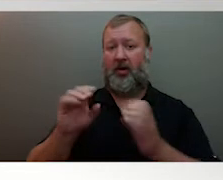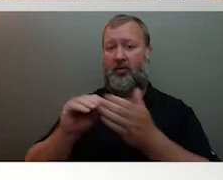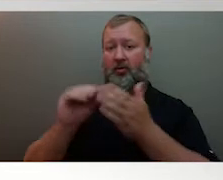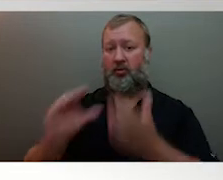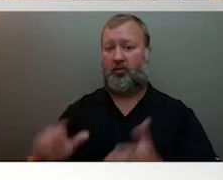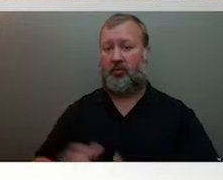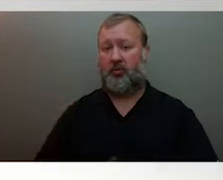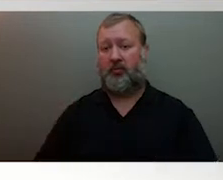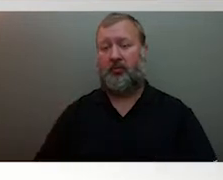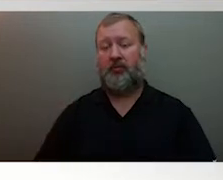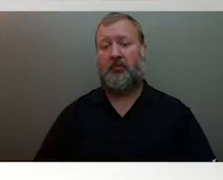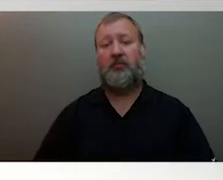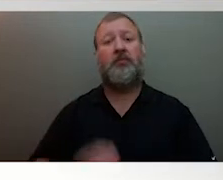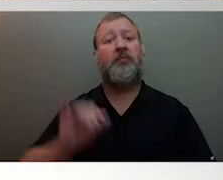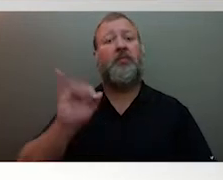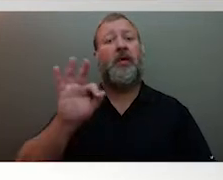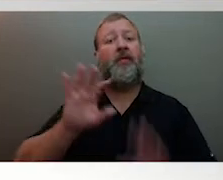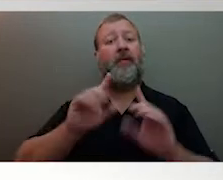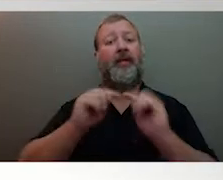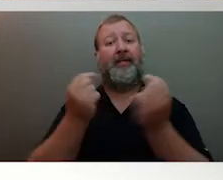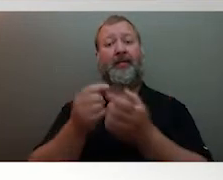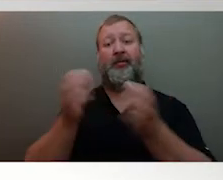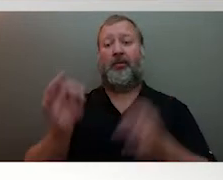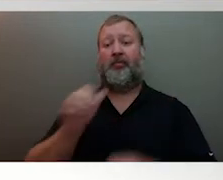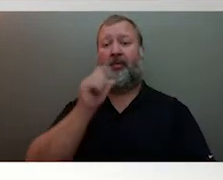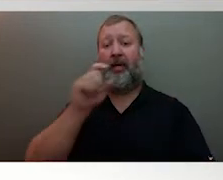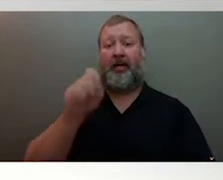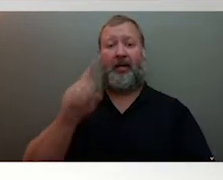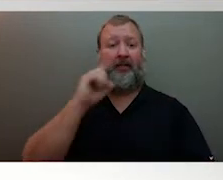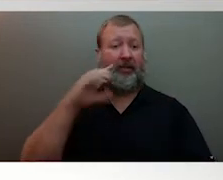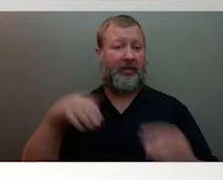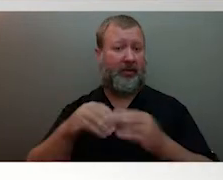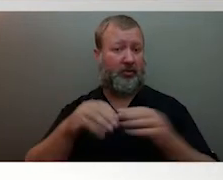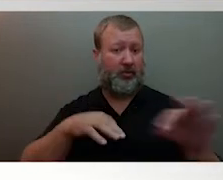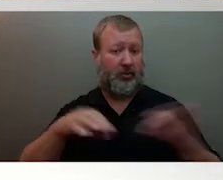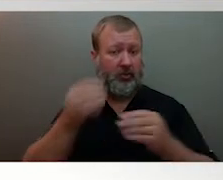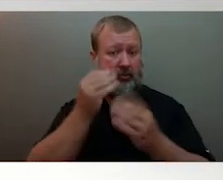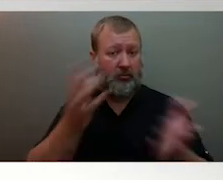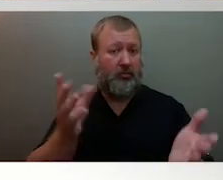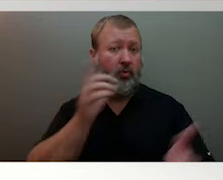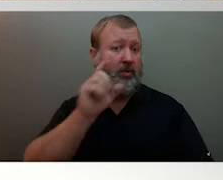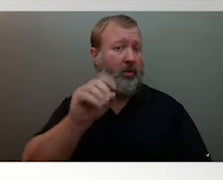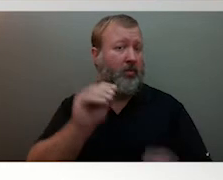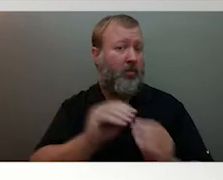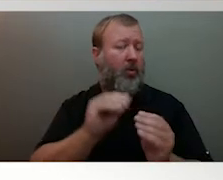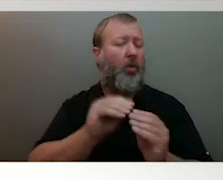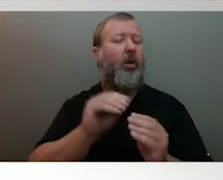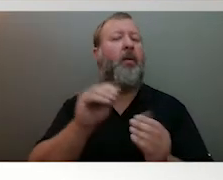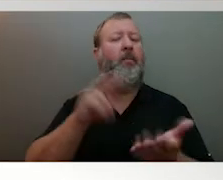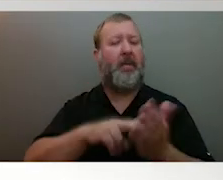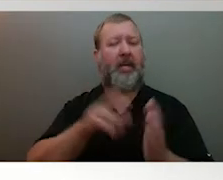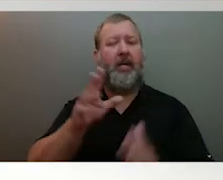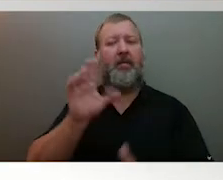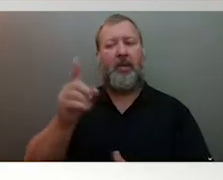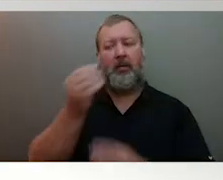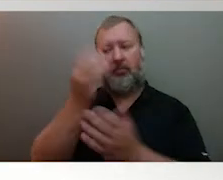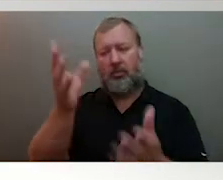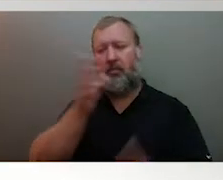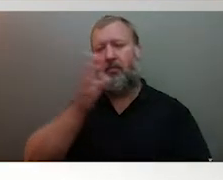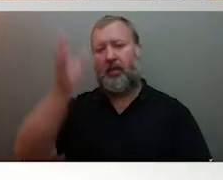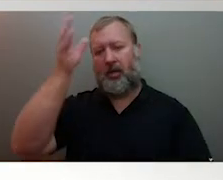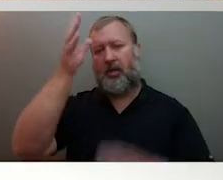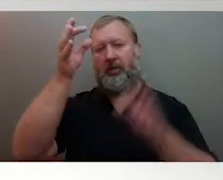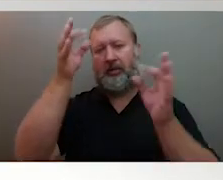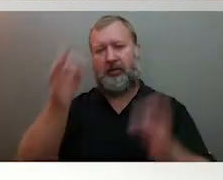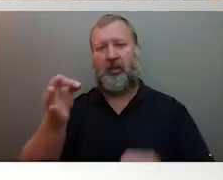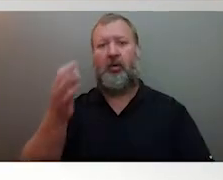student. If the team determines there is not a need for additional data, the district must notify the parent of the decision and give them